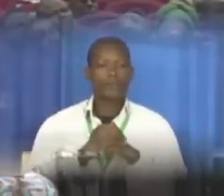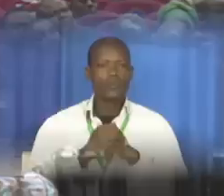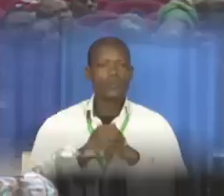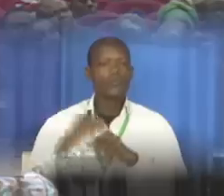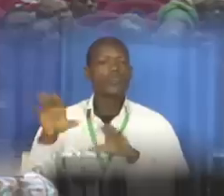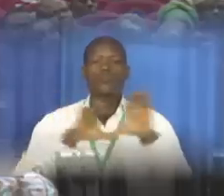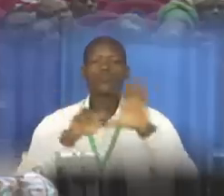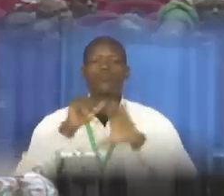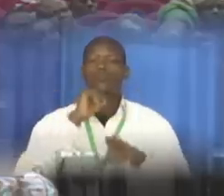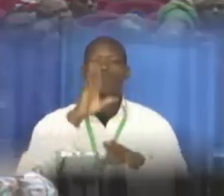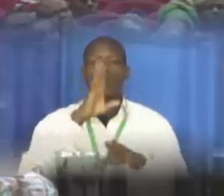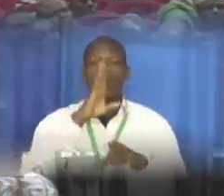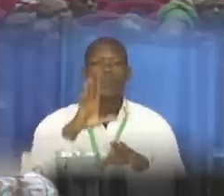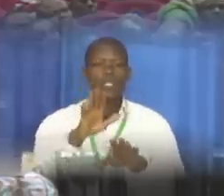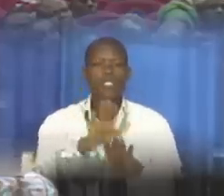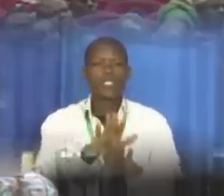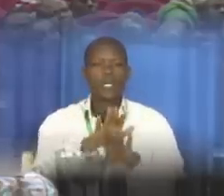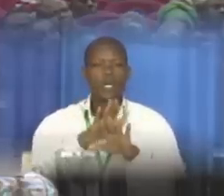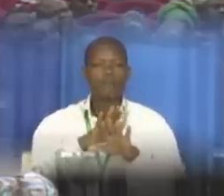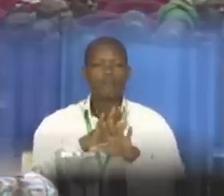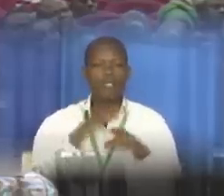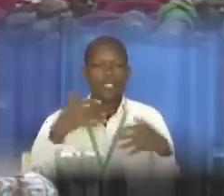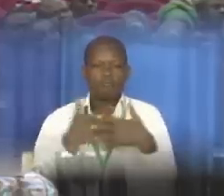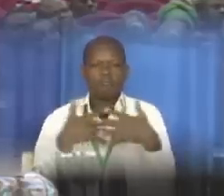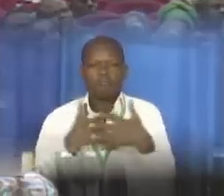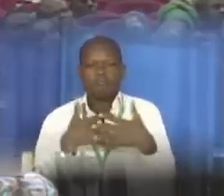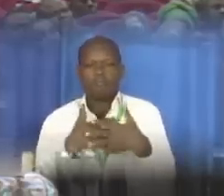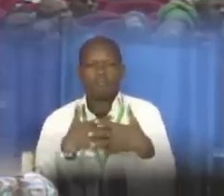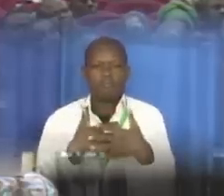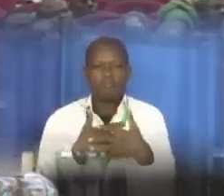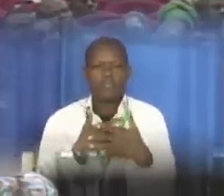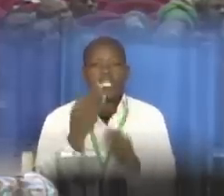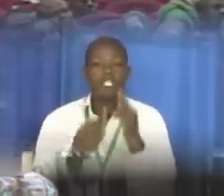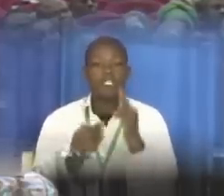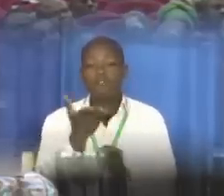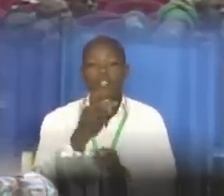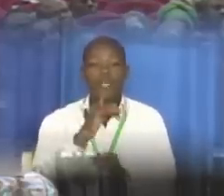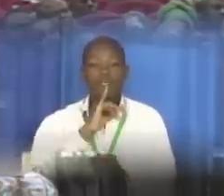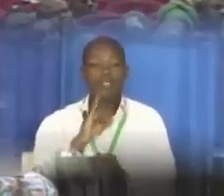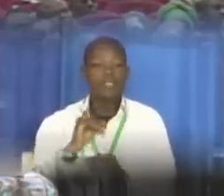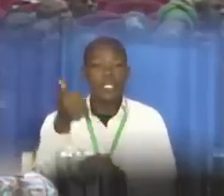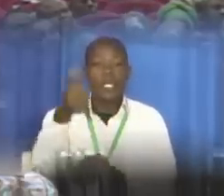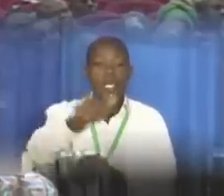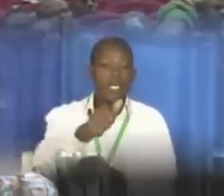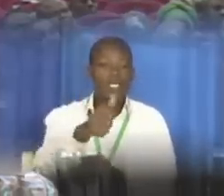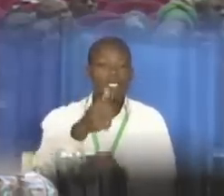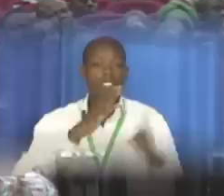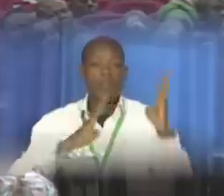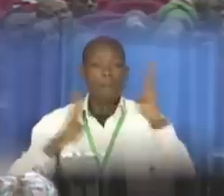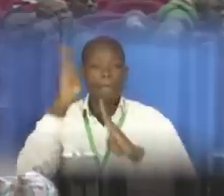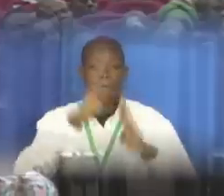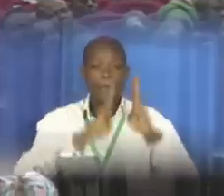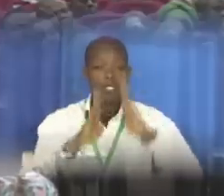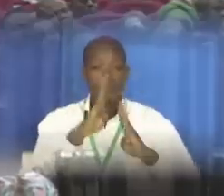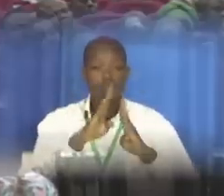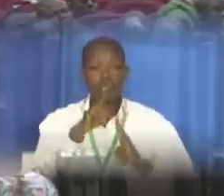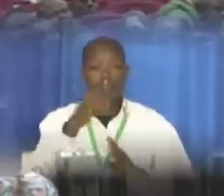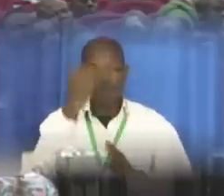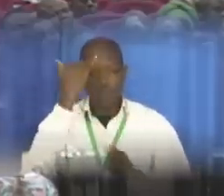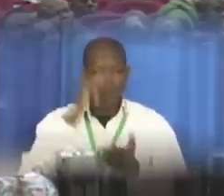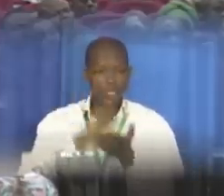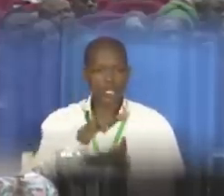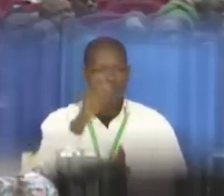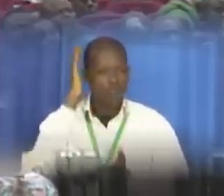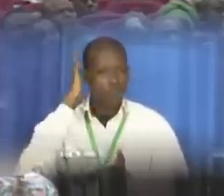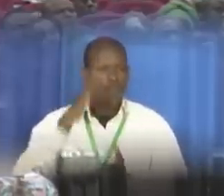be afraid. And if there's any battle, and you know you are going to win even before the